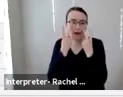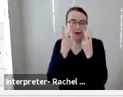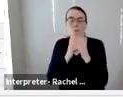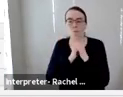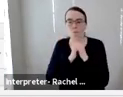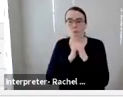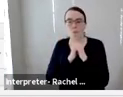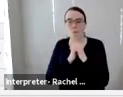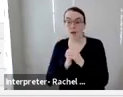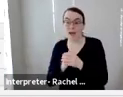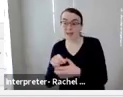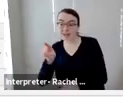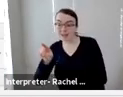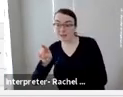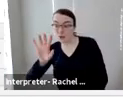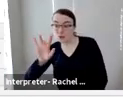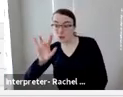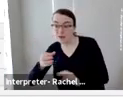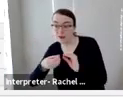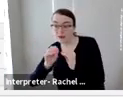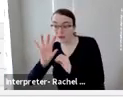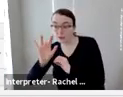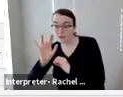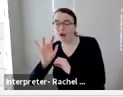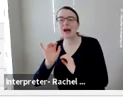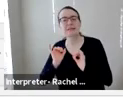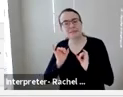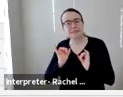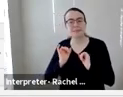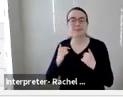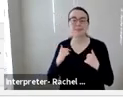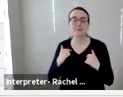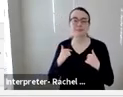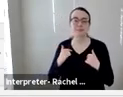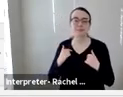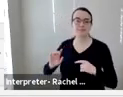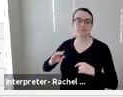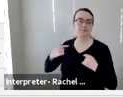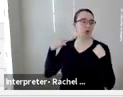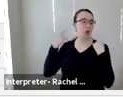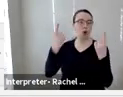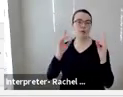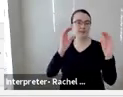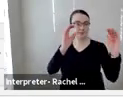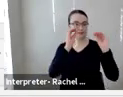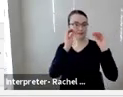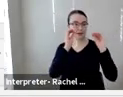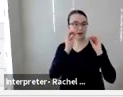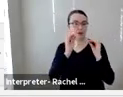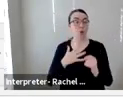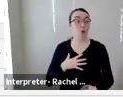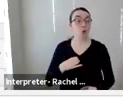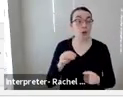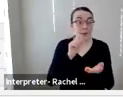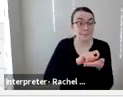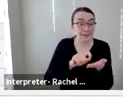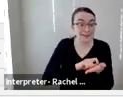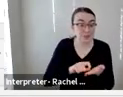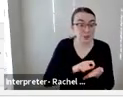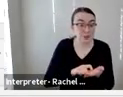And this one here, 25, I was always taught that white pencil should be the